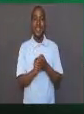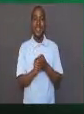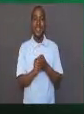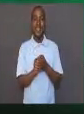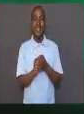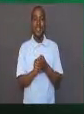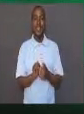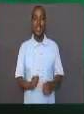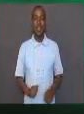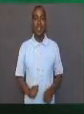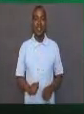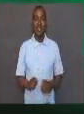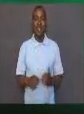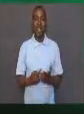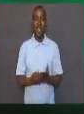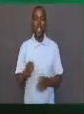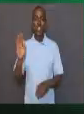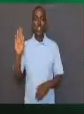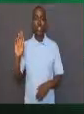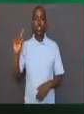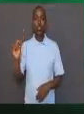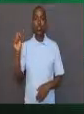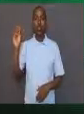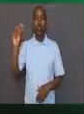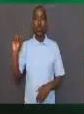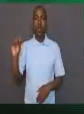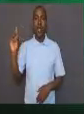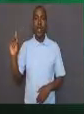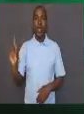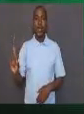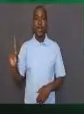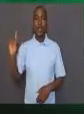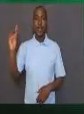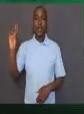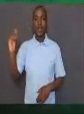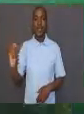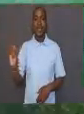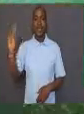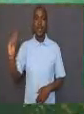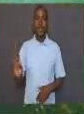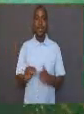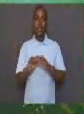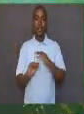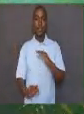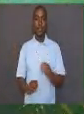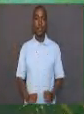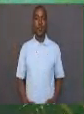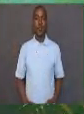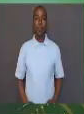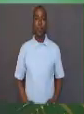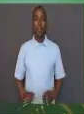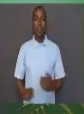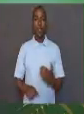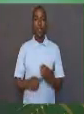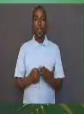the spread of schistosomiasis could be greatly reduced. This